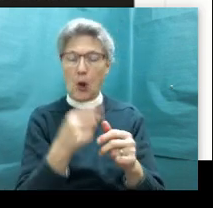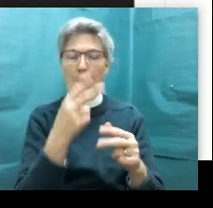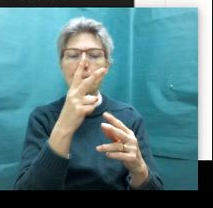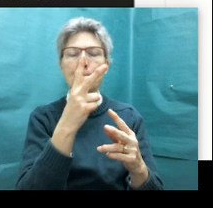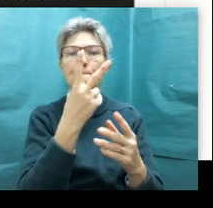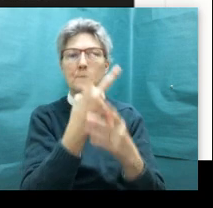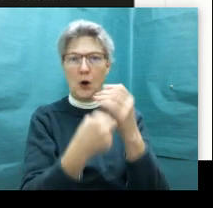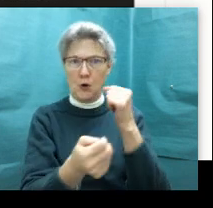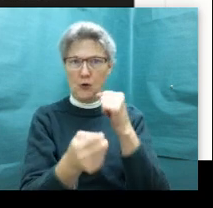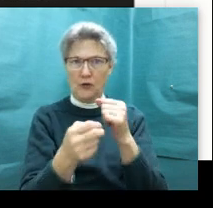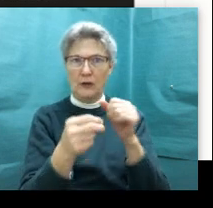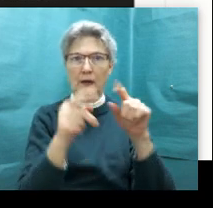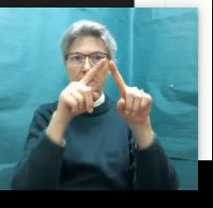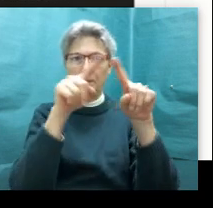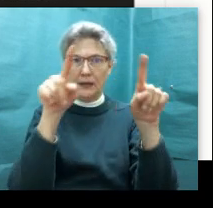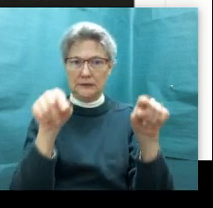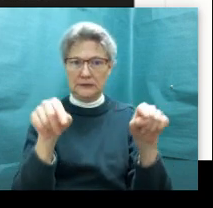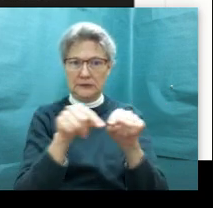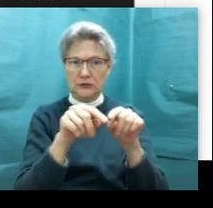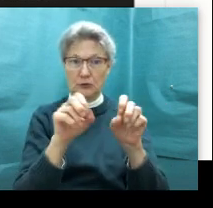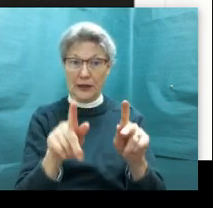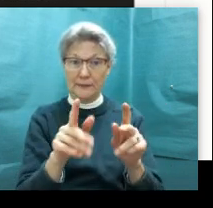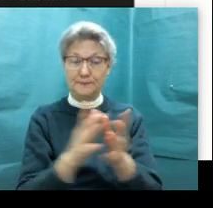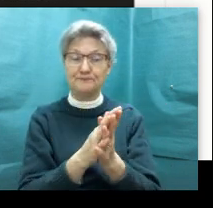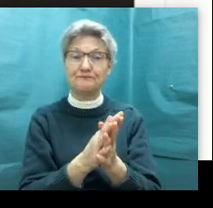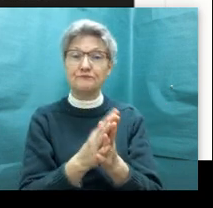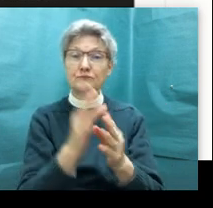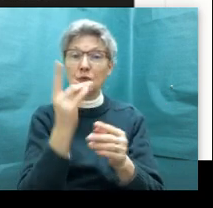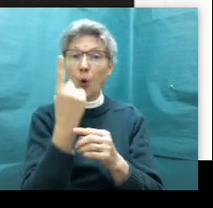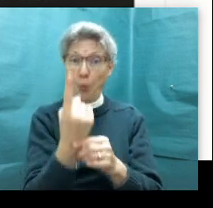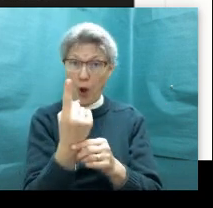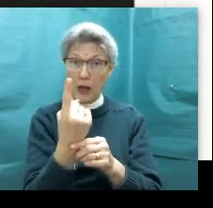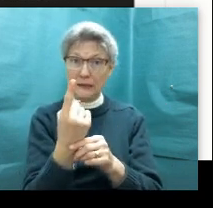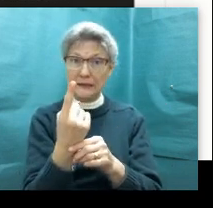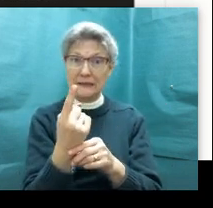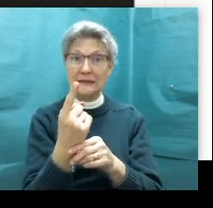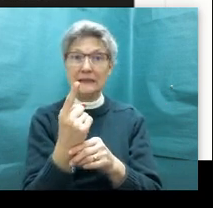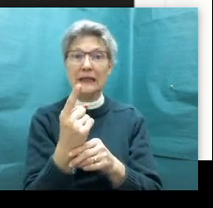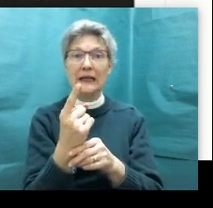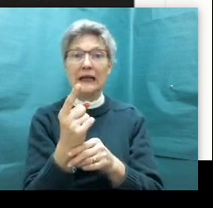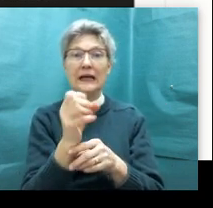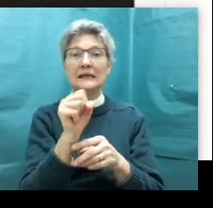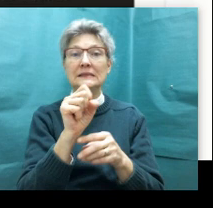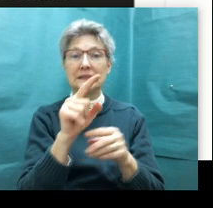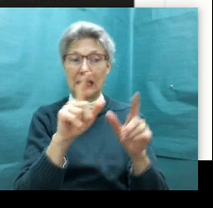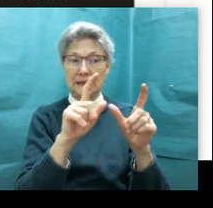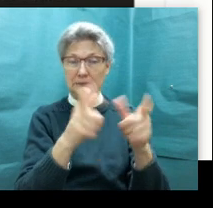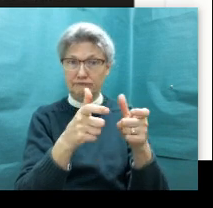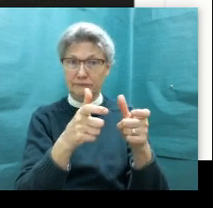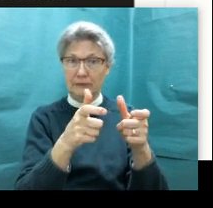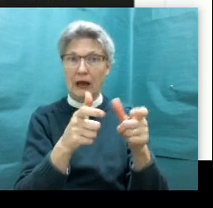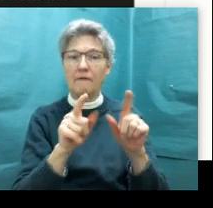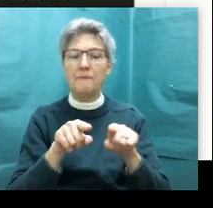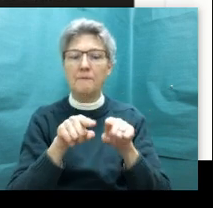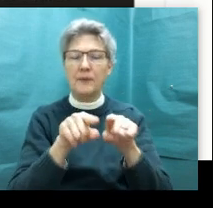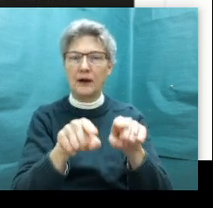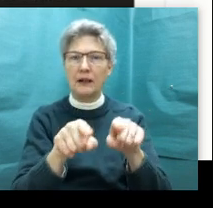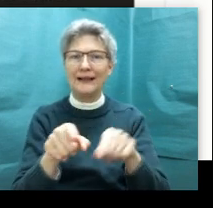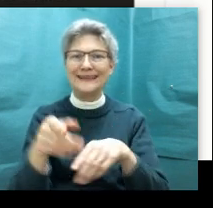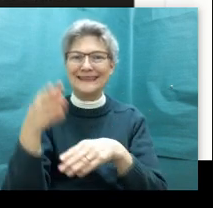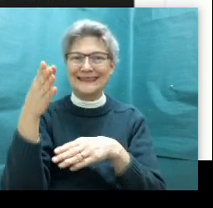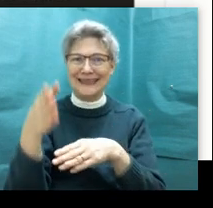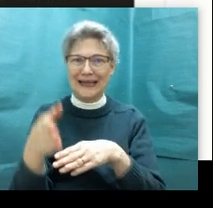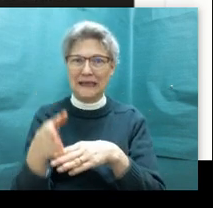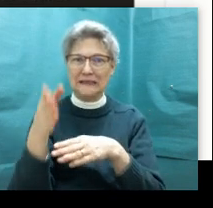these boxes, and that's okay. All right, one set of parallel sides, at least. Well, I know